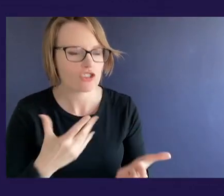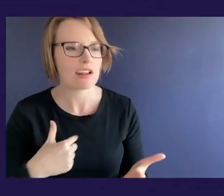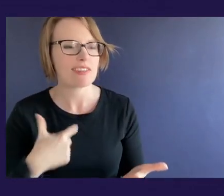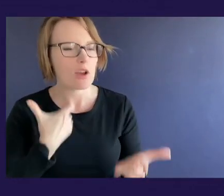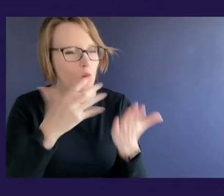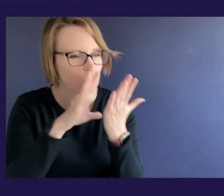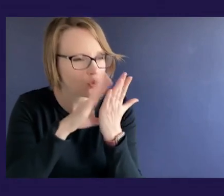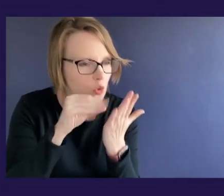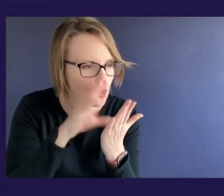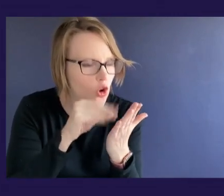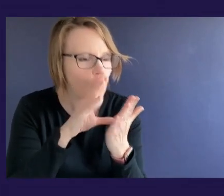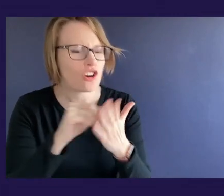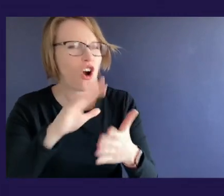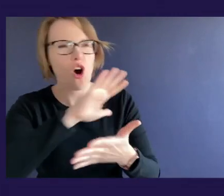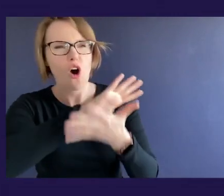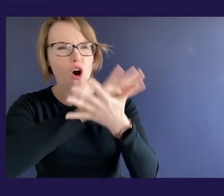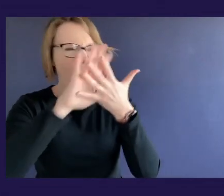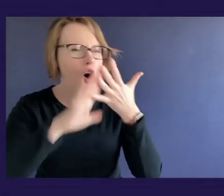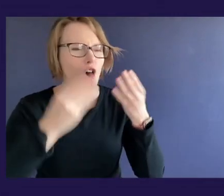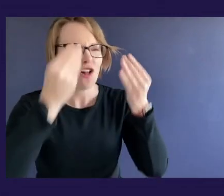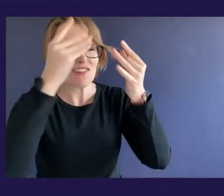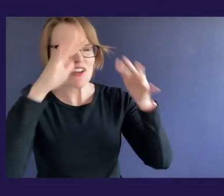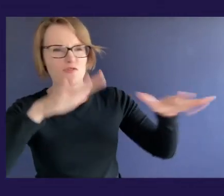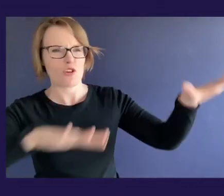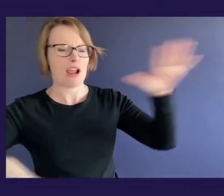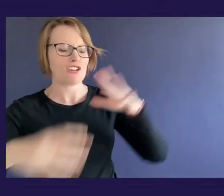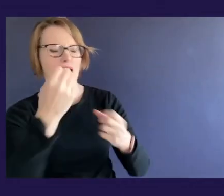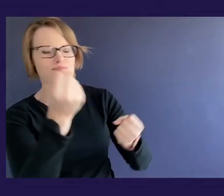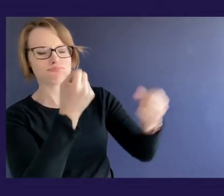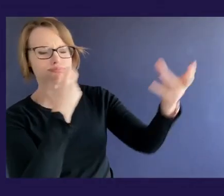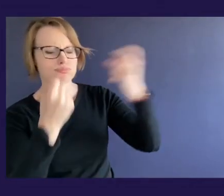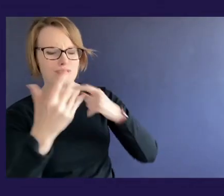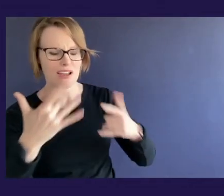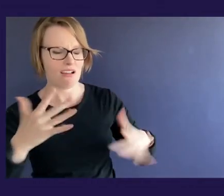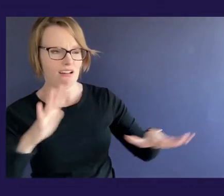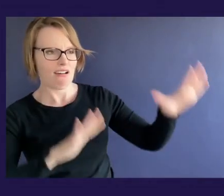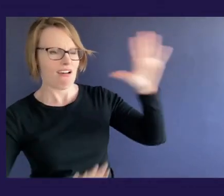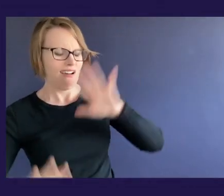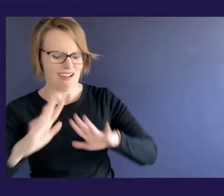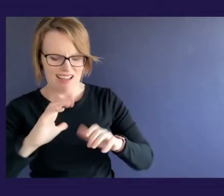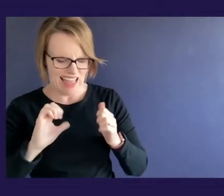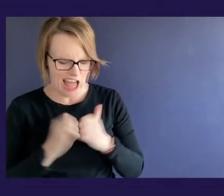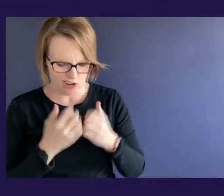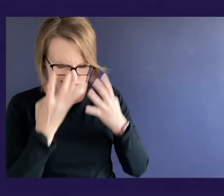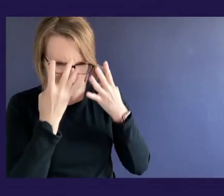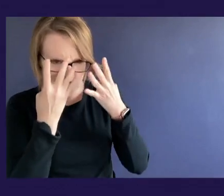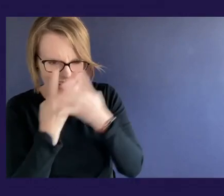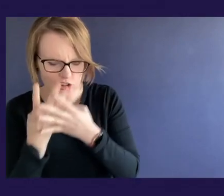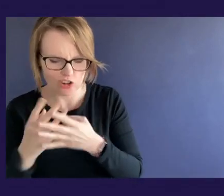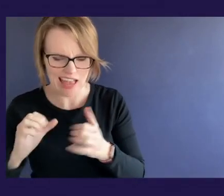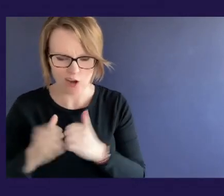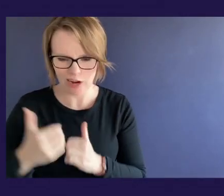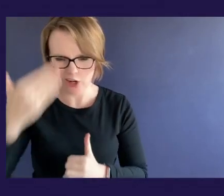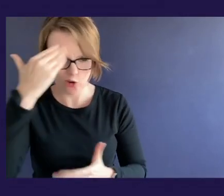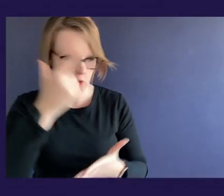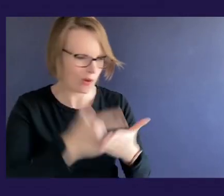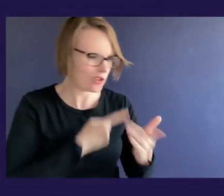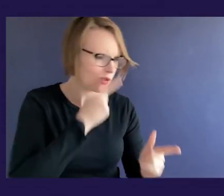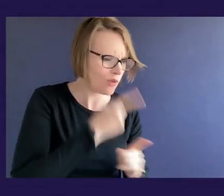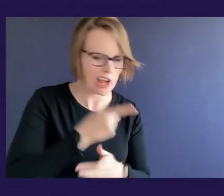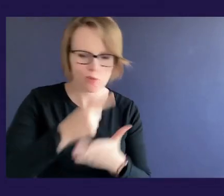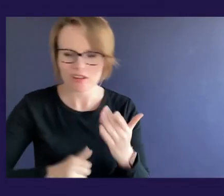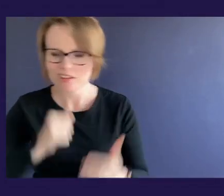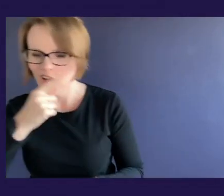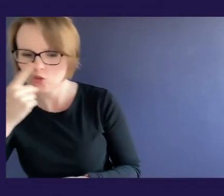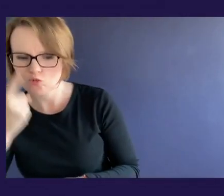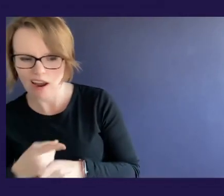to make sense of this barrage of misinformation, credible misinformation